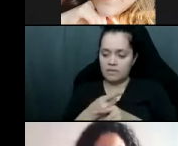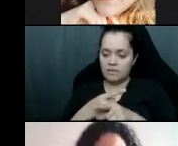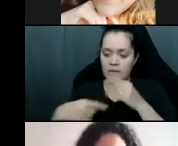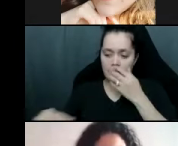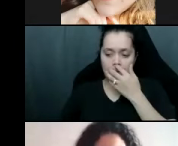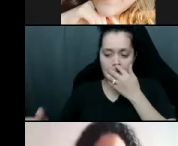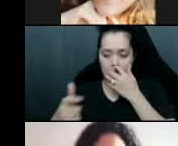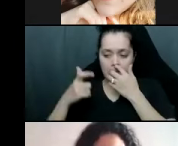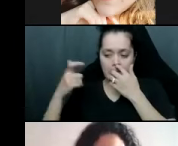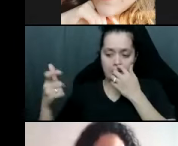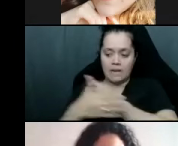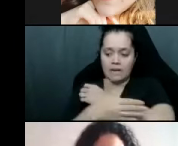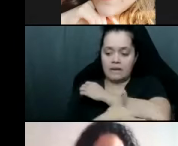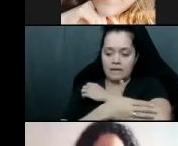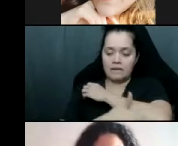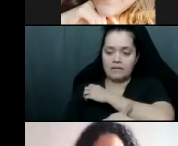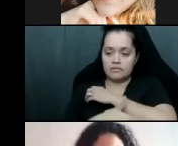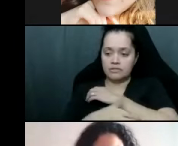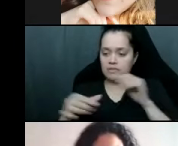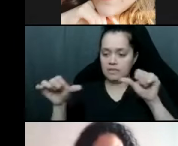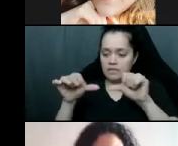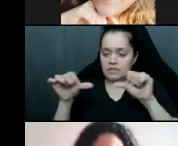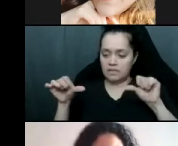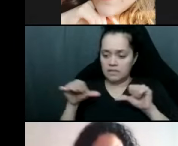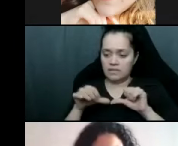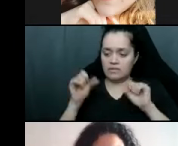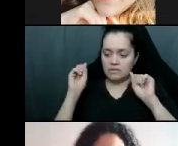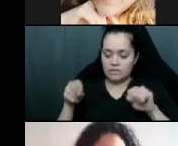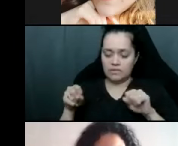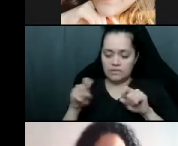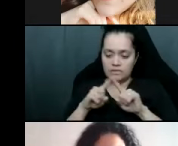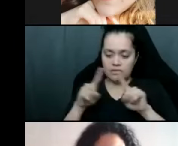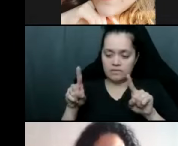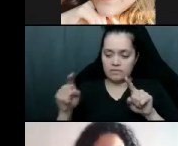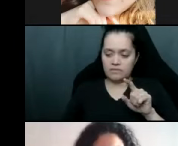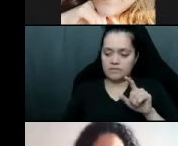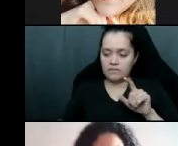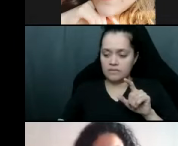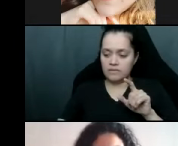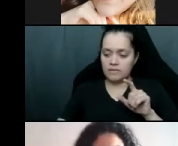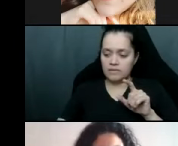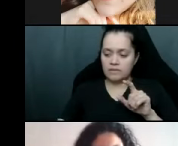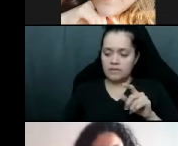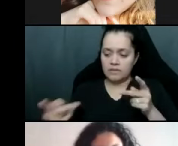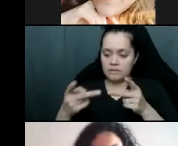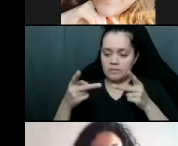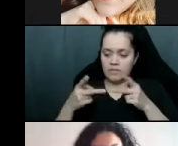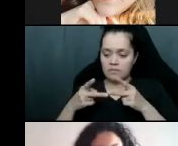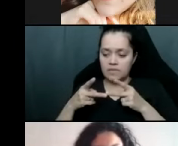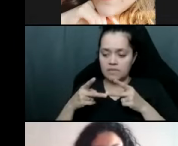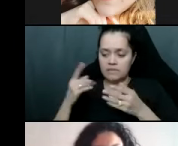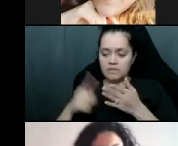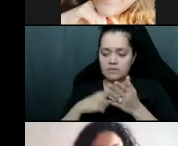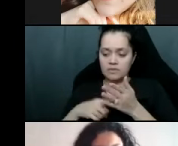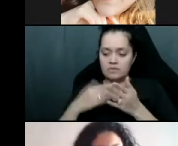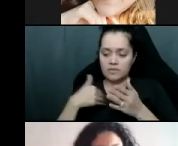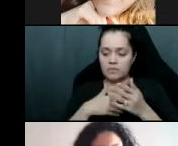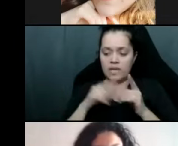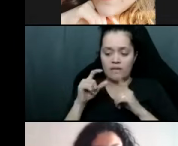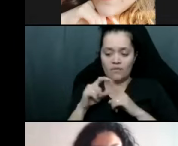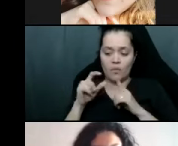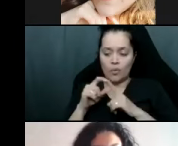big country in area, so there are considerable distances between places. And so sometimes we have a word